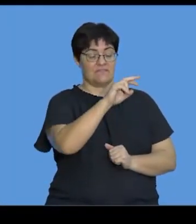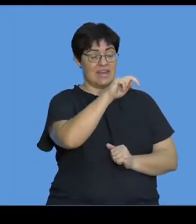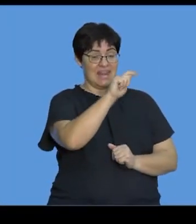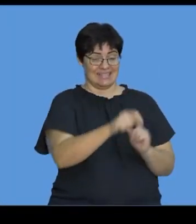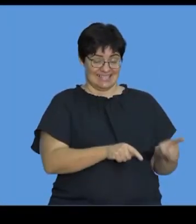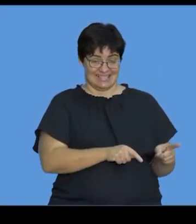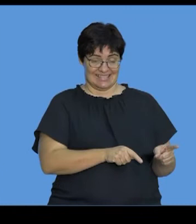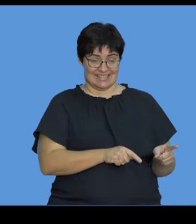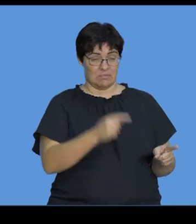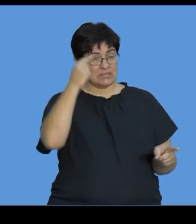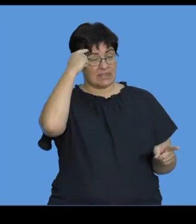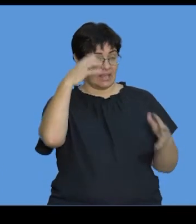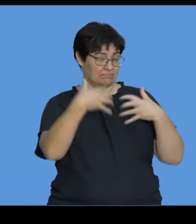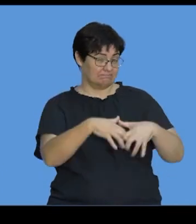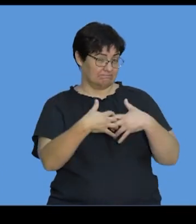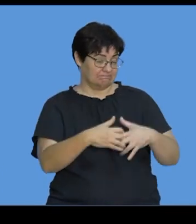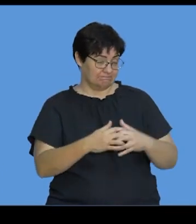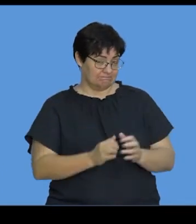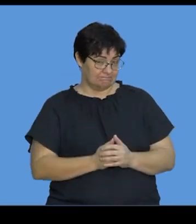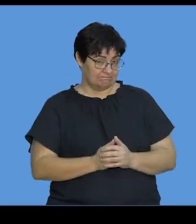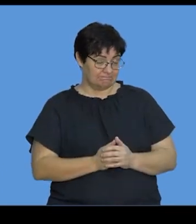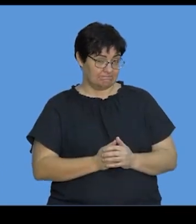net, now we've got to think about this.